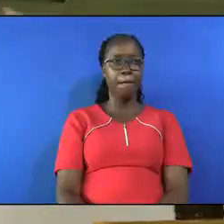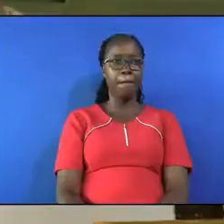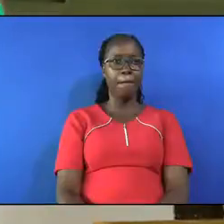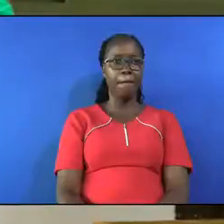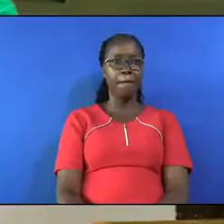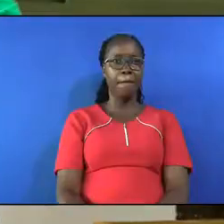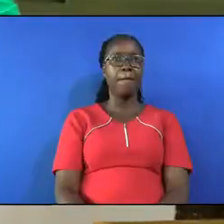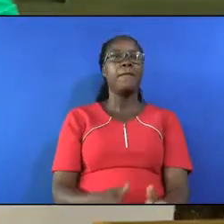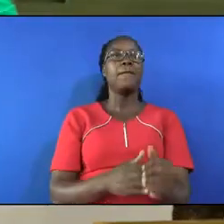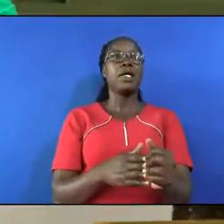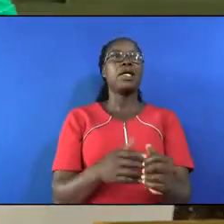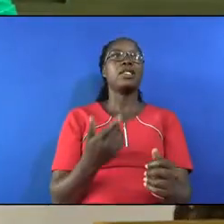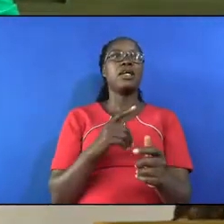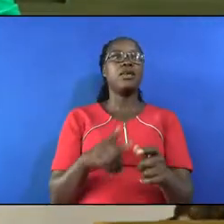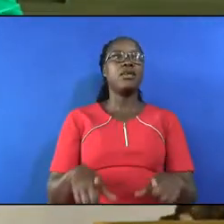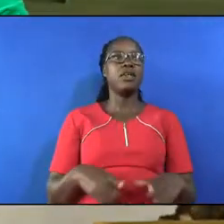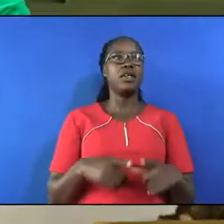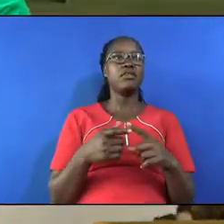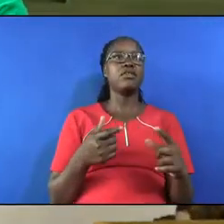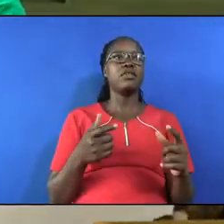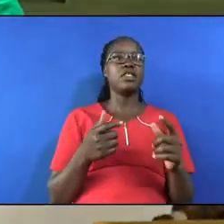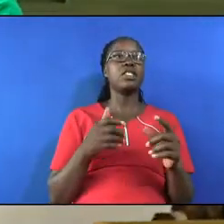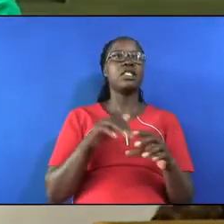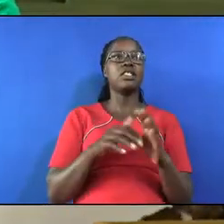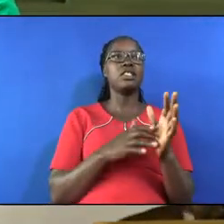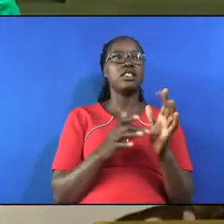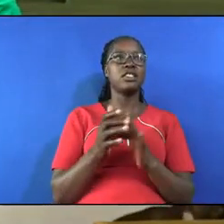Yes, to guard our lives in Jesus. Shout from the back.